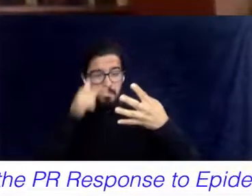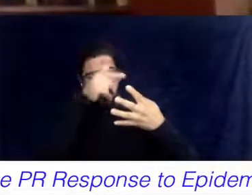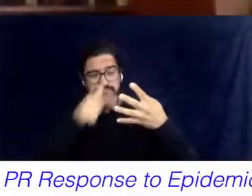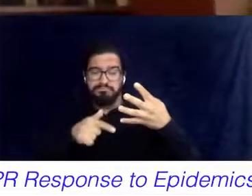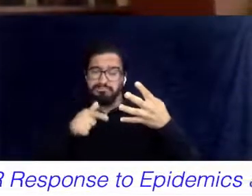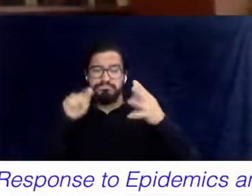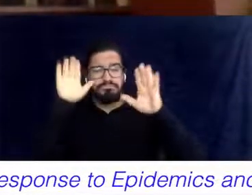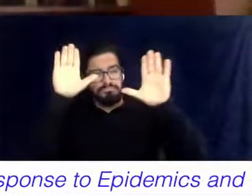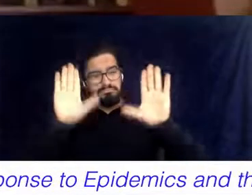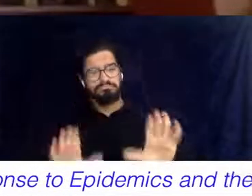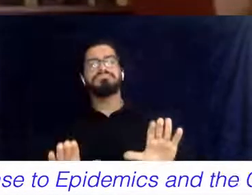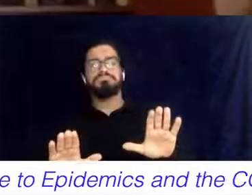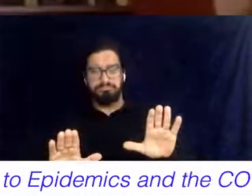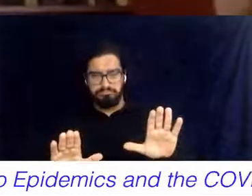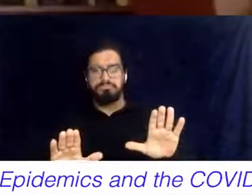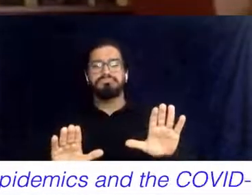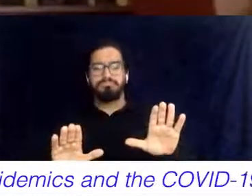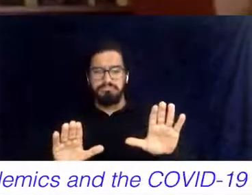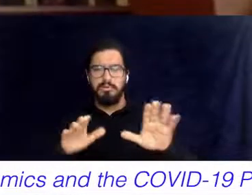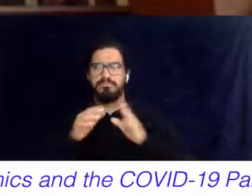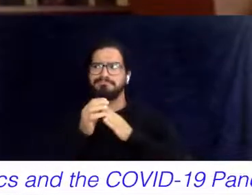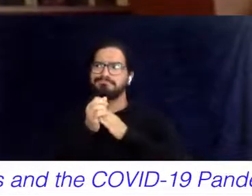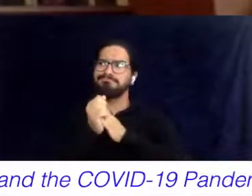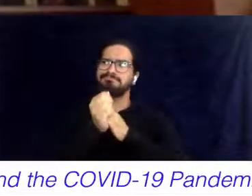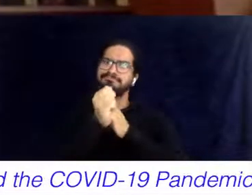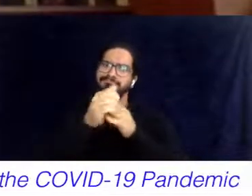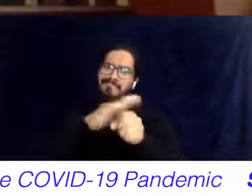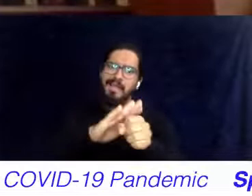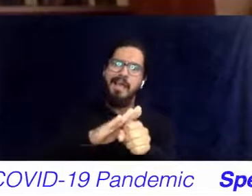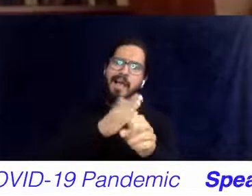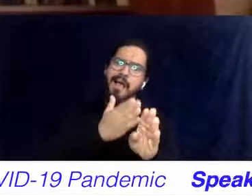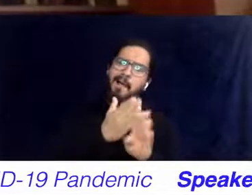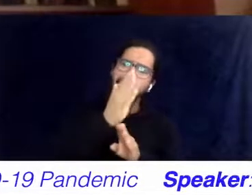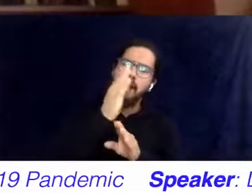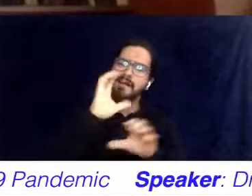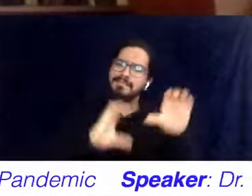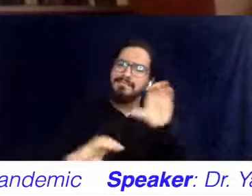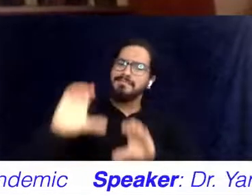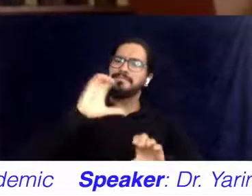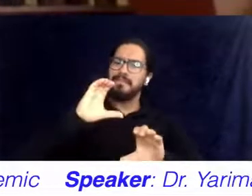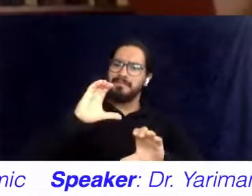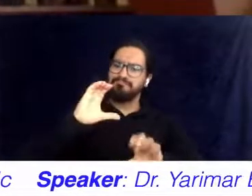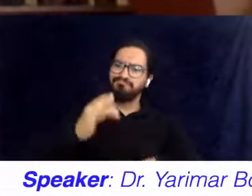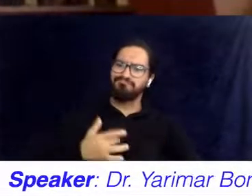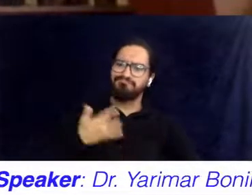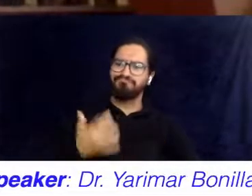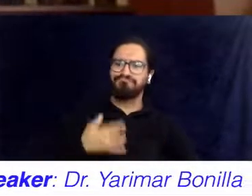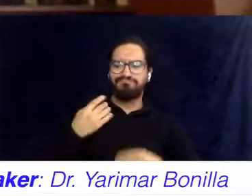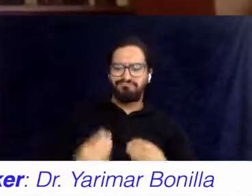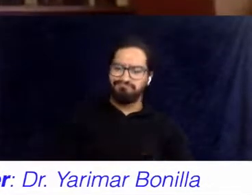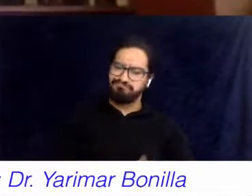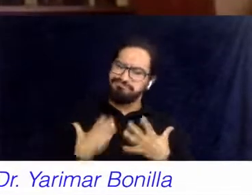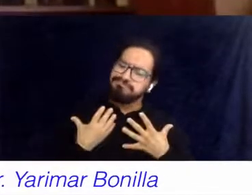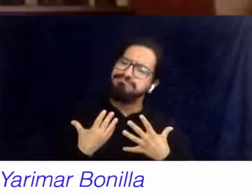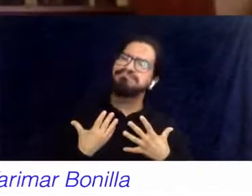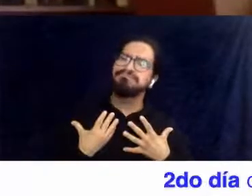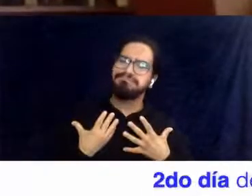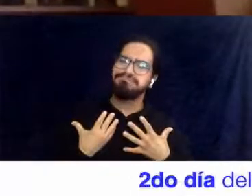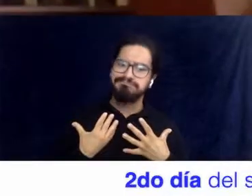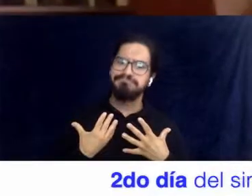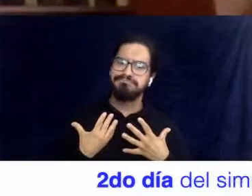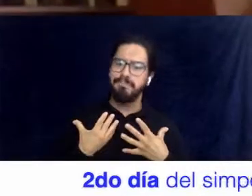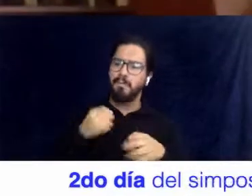in the field in science and that inspire us to really do our